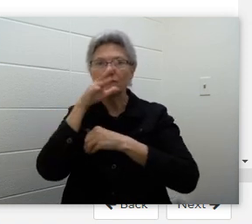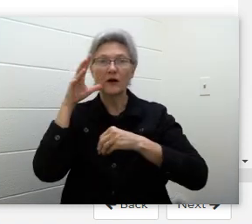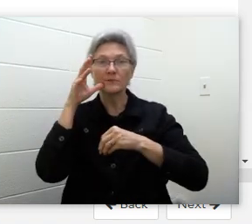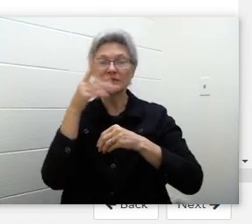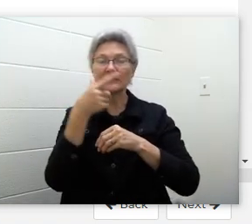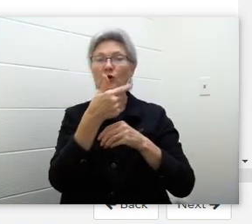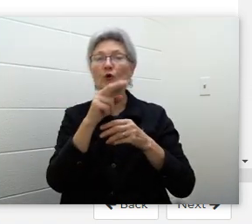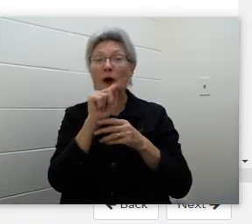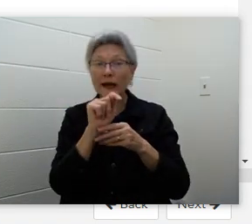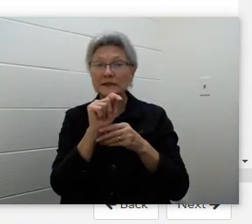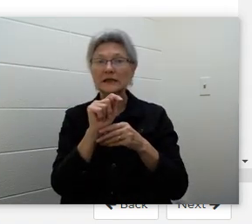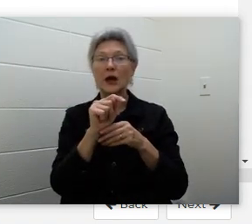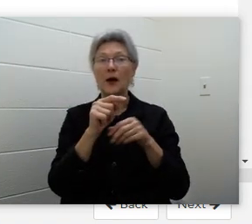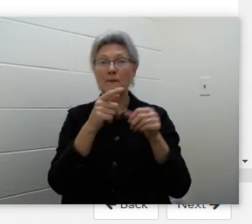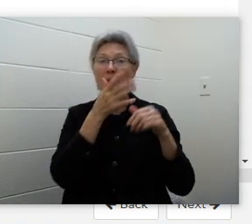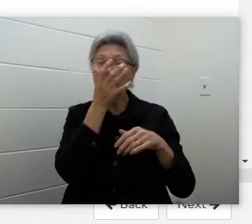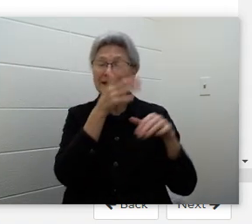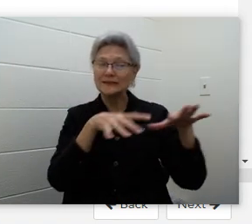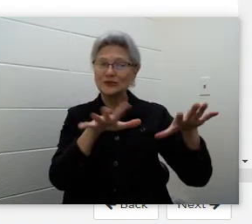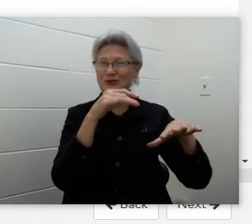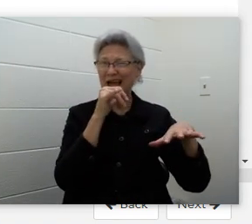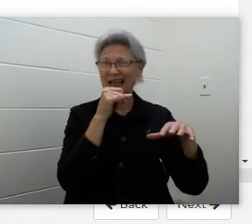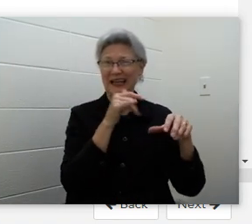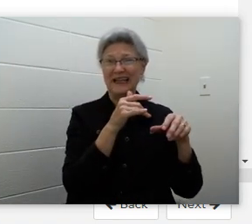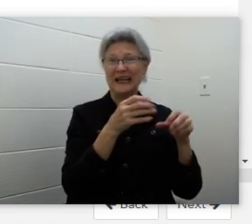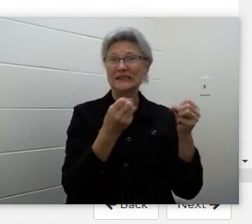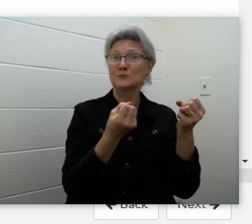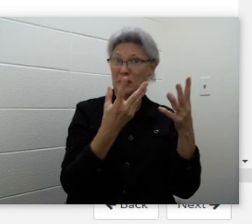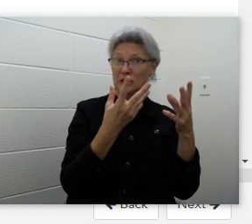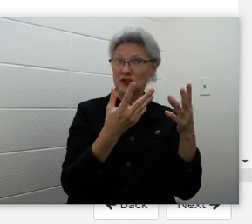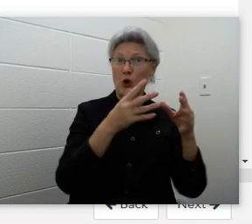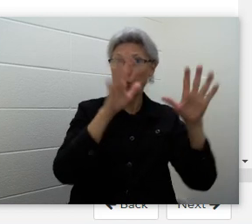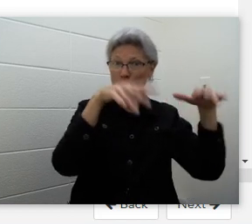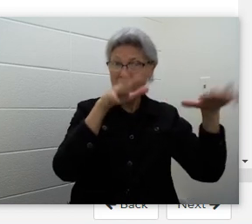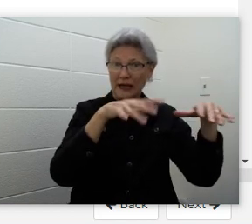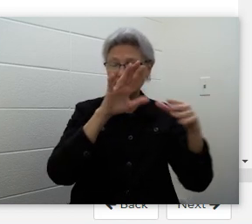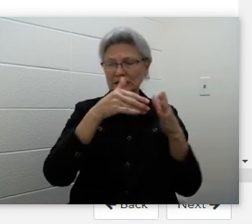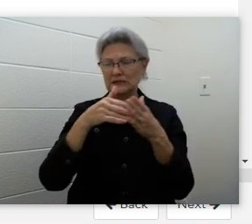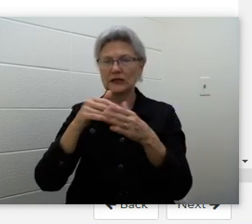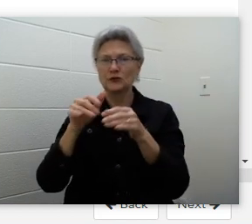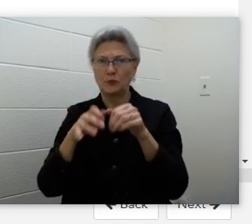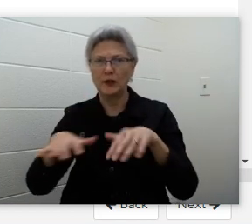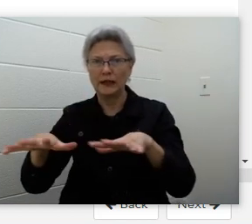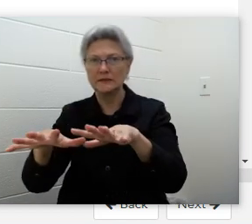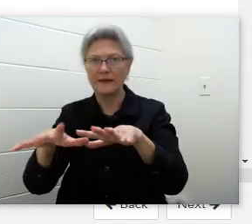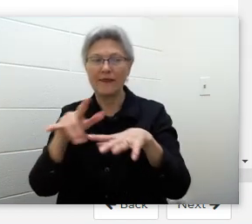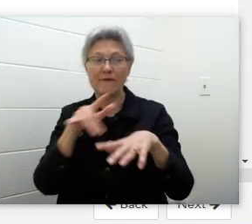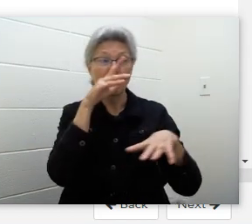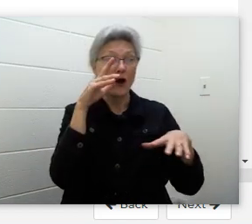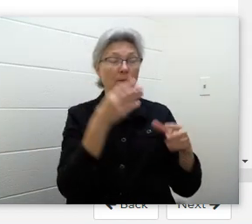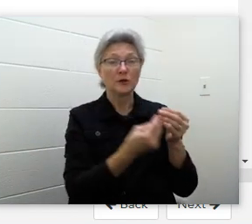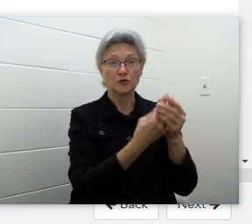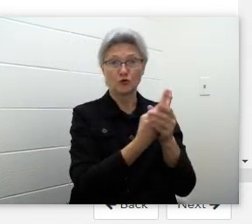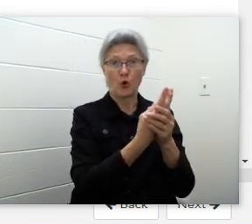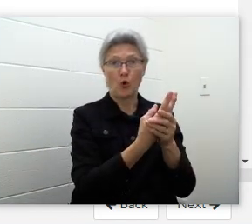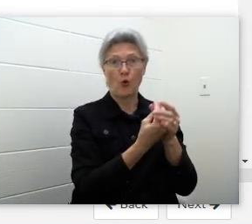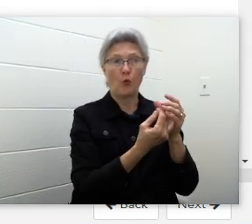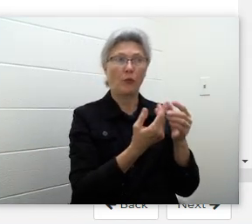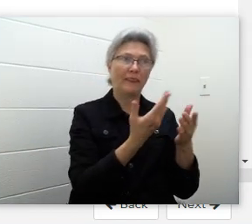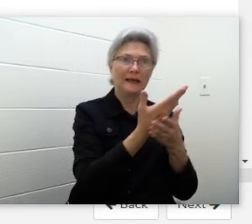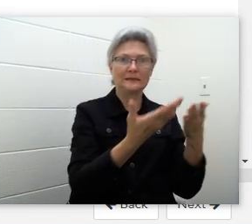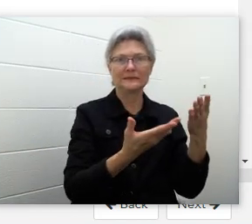west don't get as much rain as those in the Central Plains. As a result, farmers there grow crops that require less water,